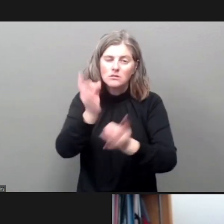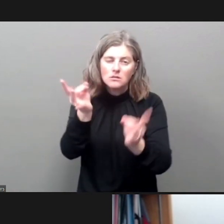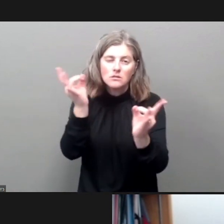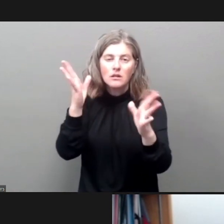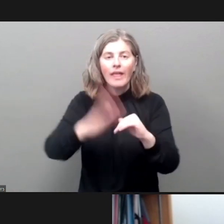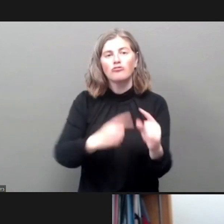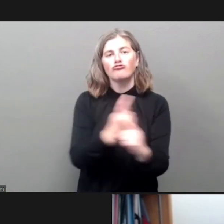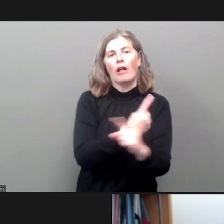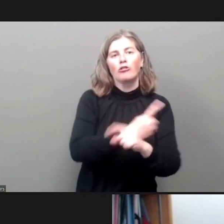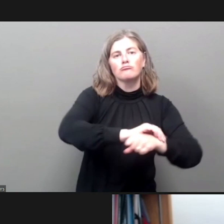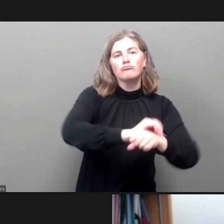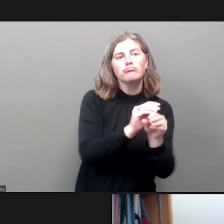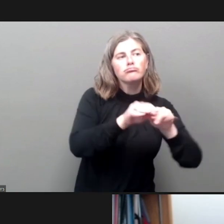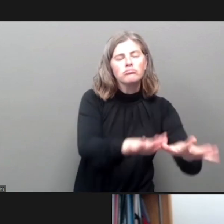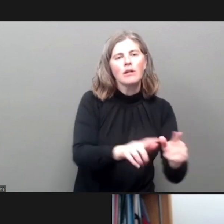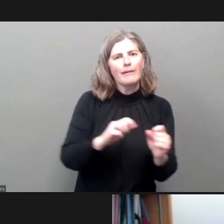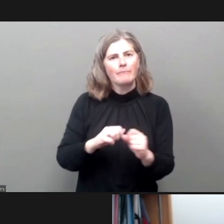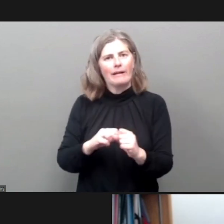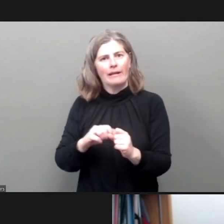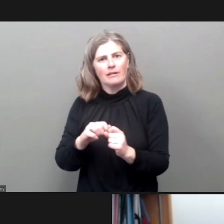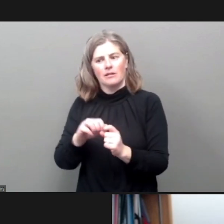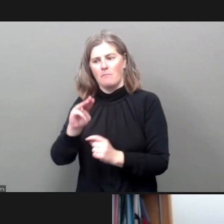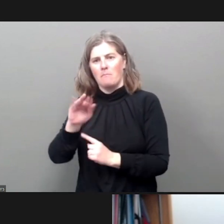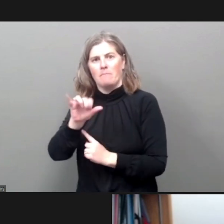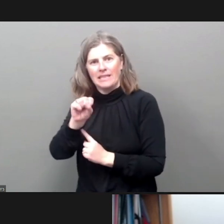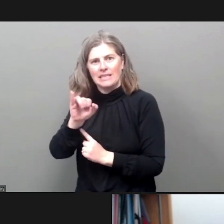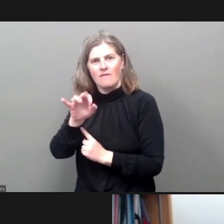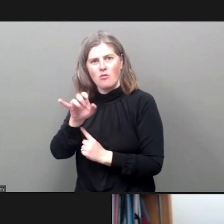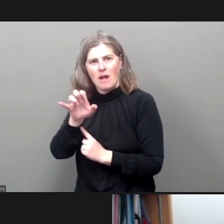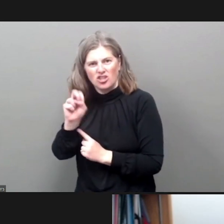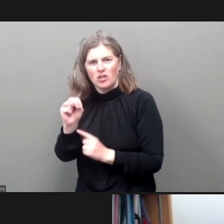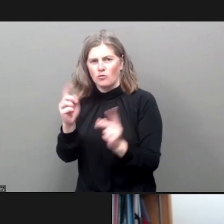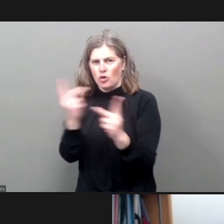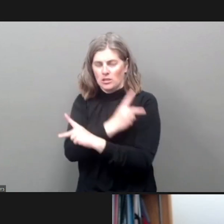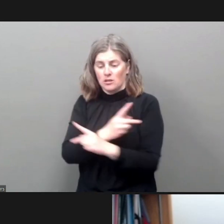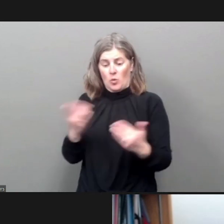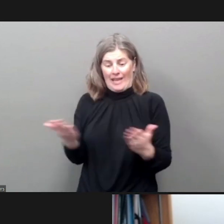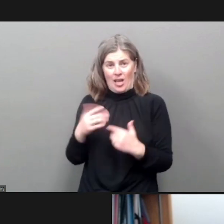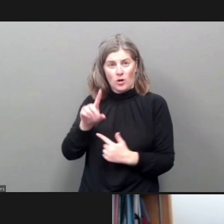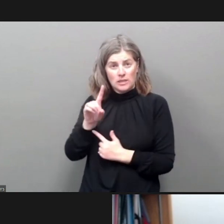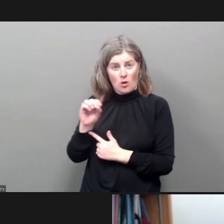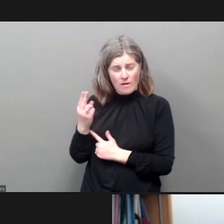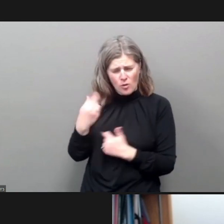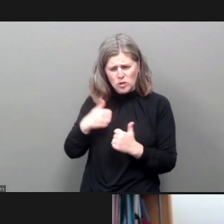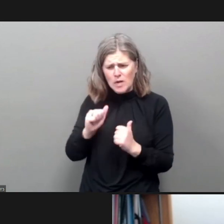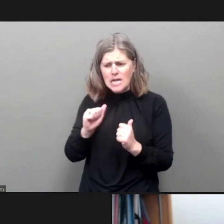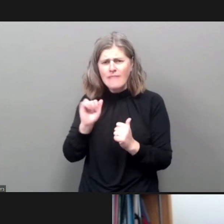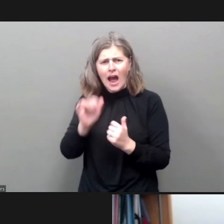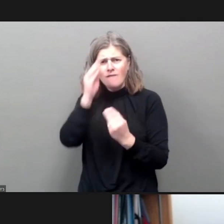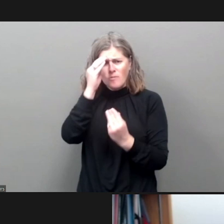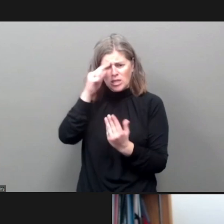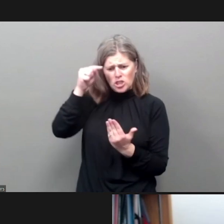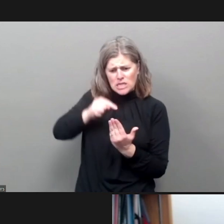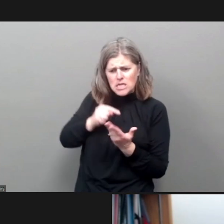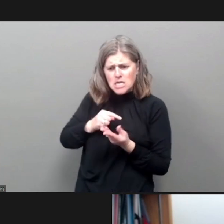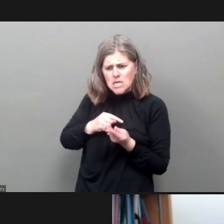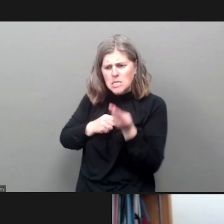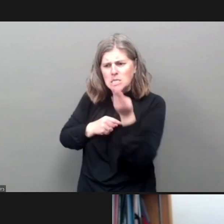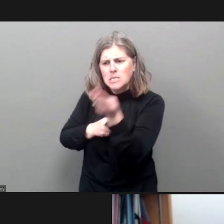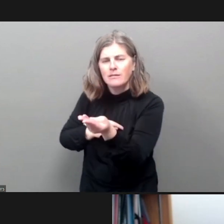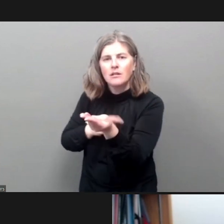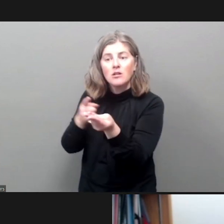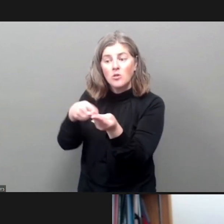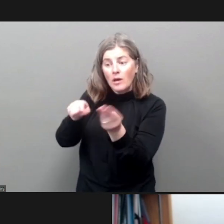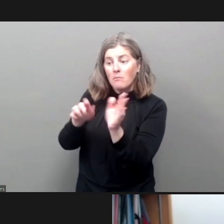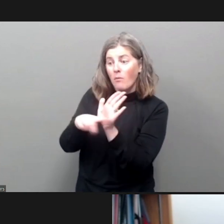normal pandemic. So what we're trying to do at the Department of Health is to try to make that type of information